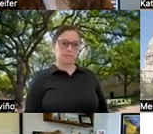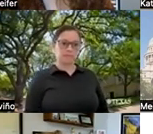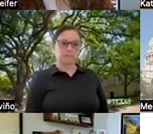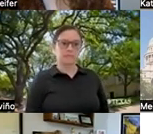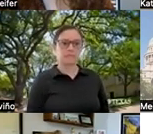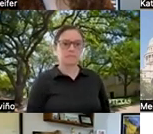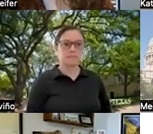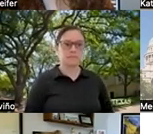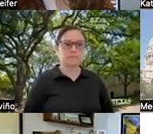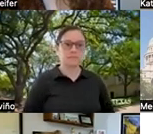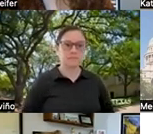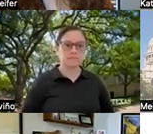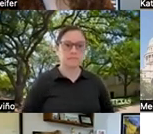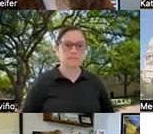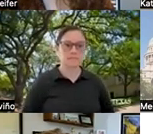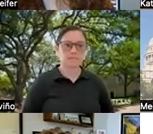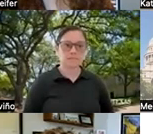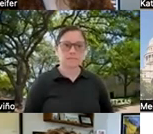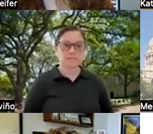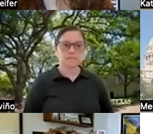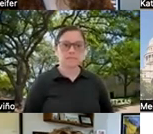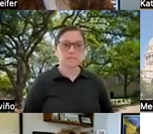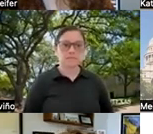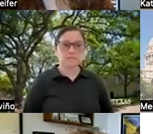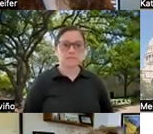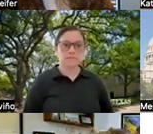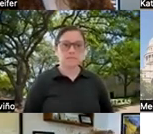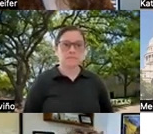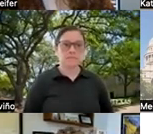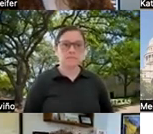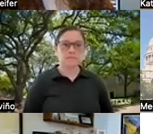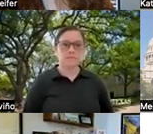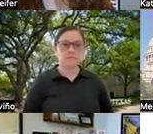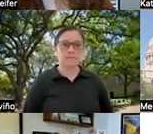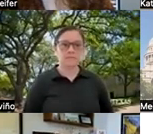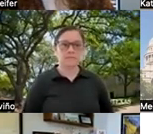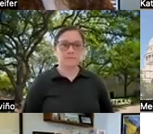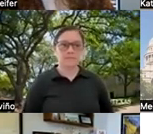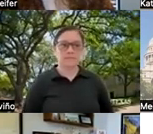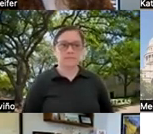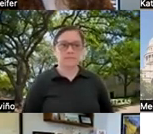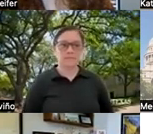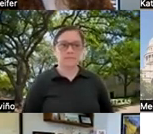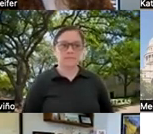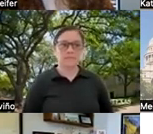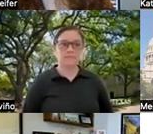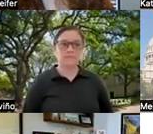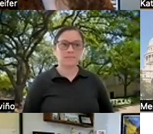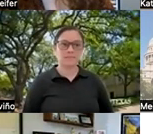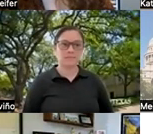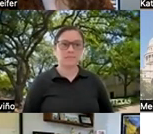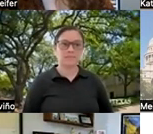strategies in the plan are designed to work within and build upon existing early childhood frameworks in